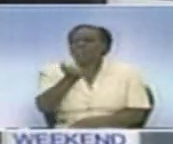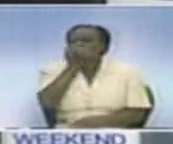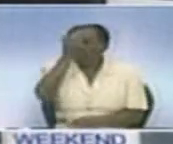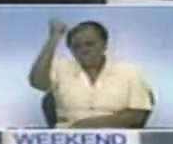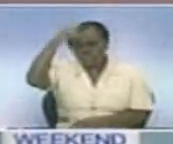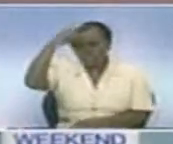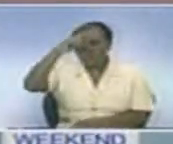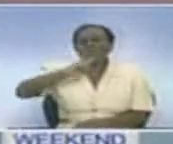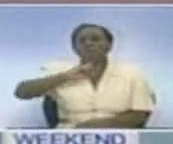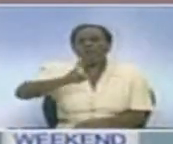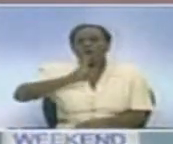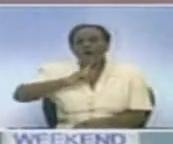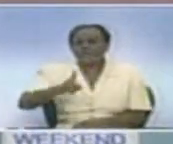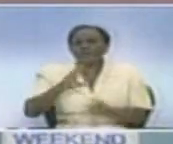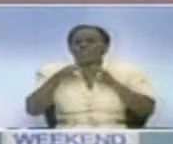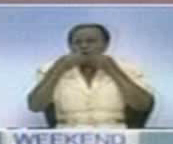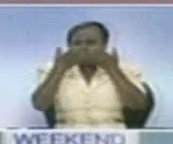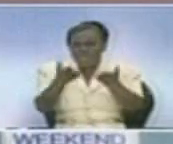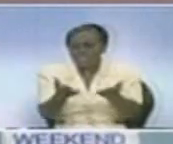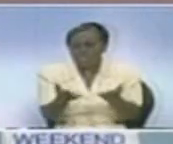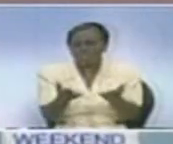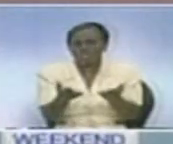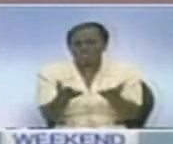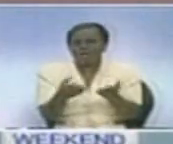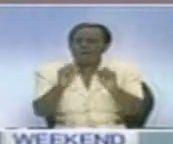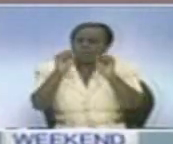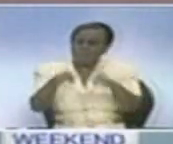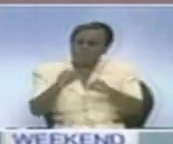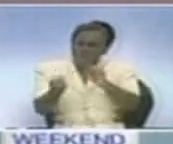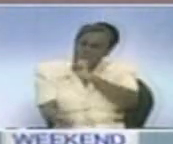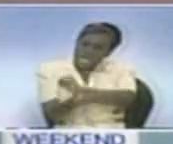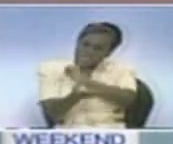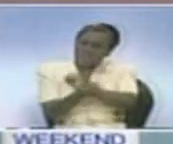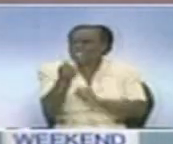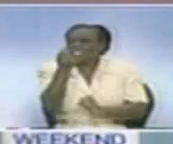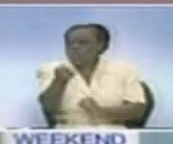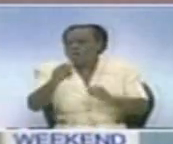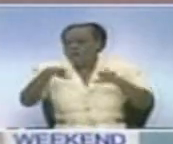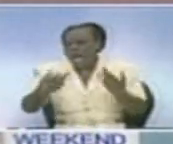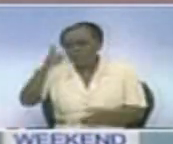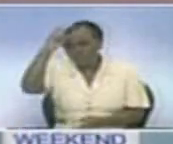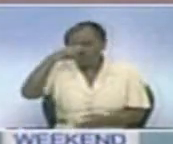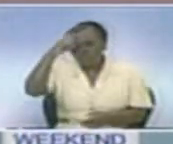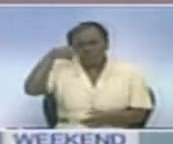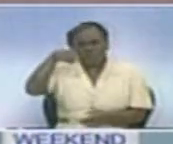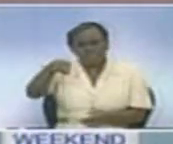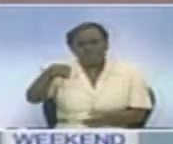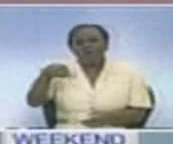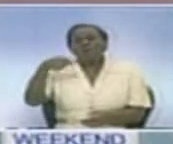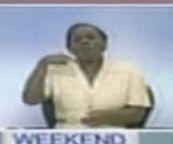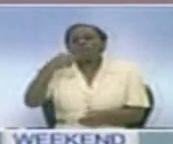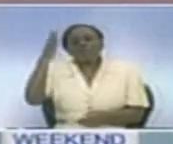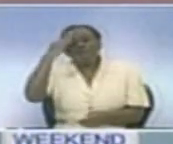intelligence information. Perhaps you can give us some insights into how intelligence flows in the country. Who knows